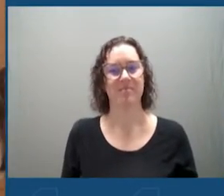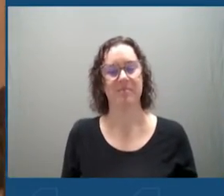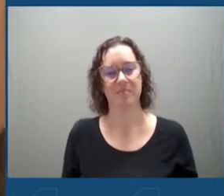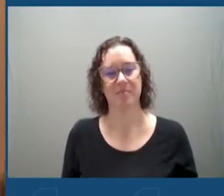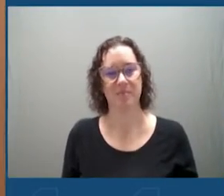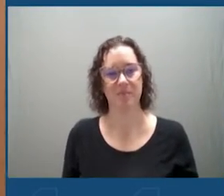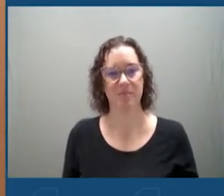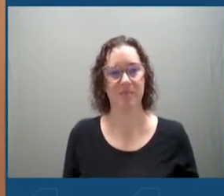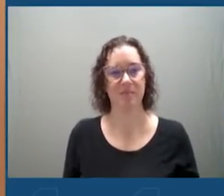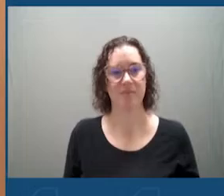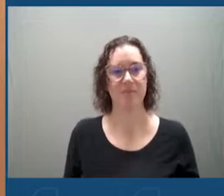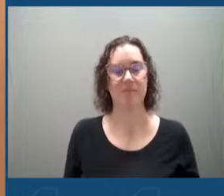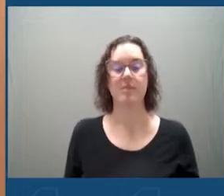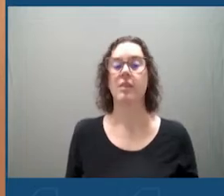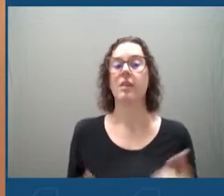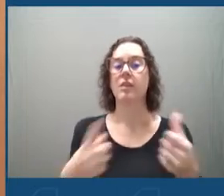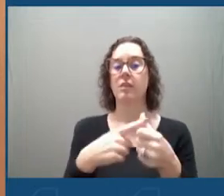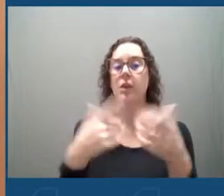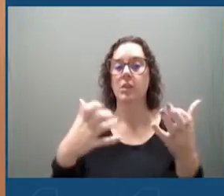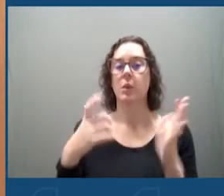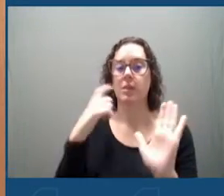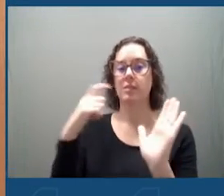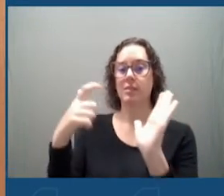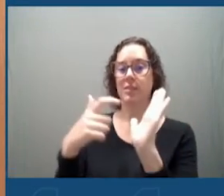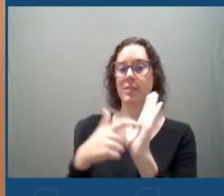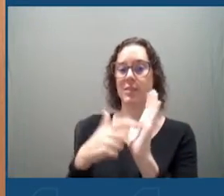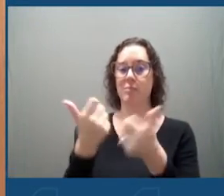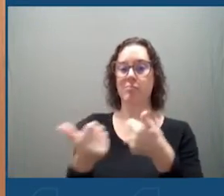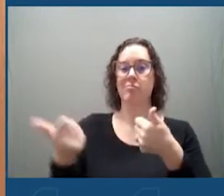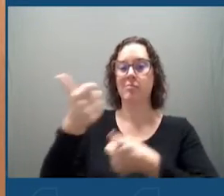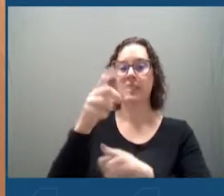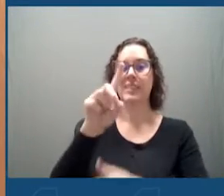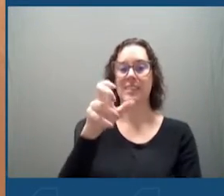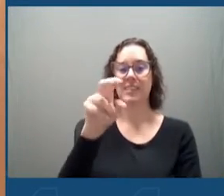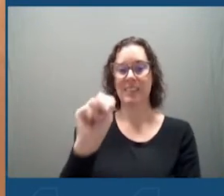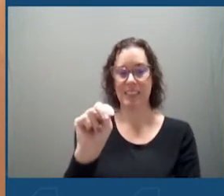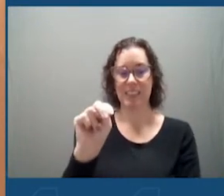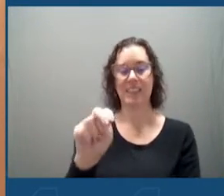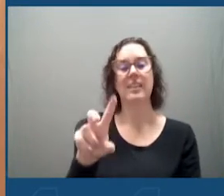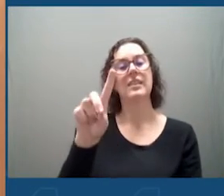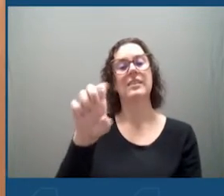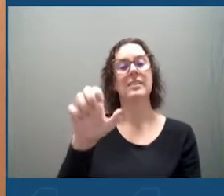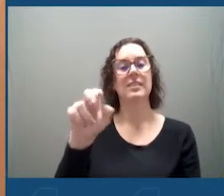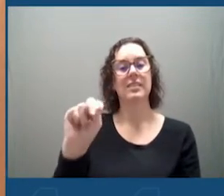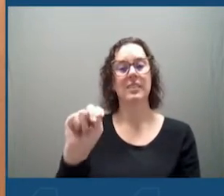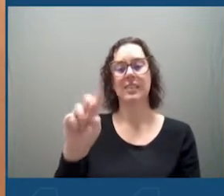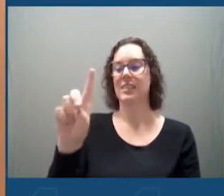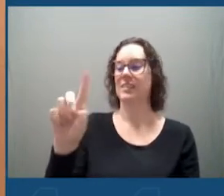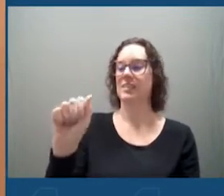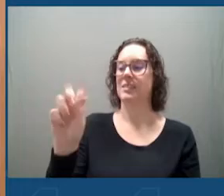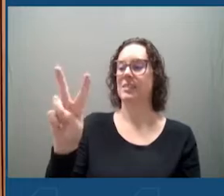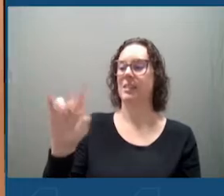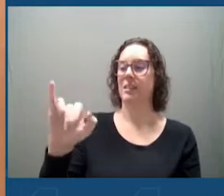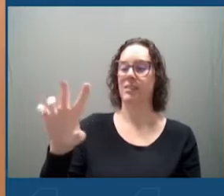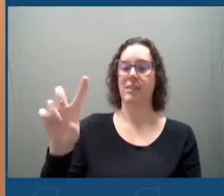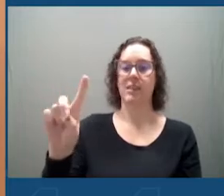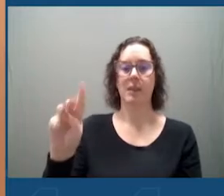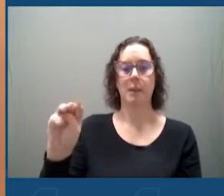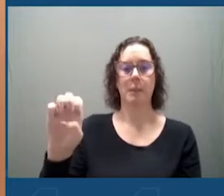I'd like to acknowledge the dean of this great law school, Dean David Meyer. I know that he is here. Thank you so much for being